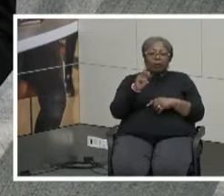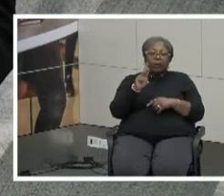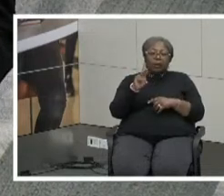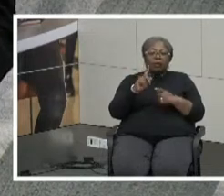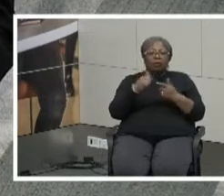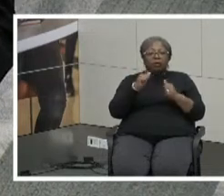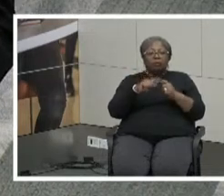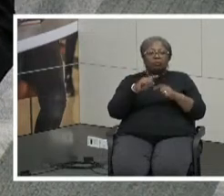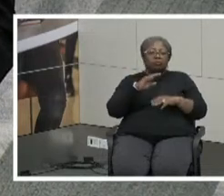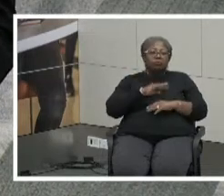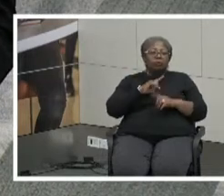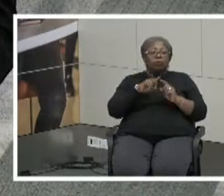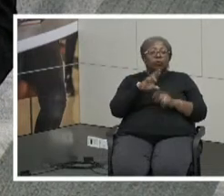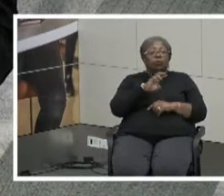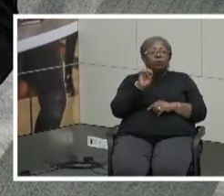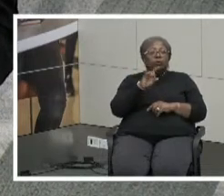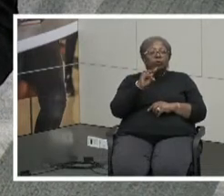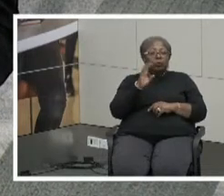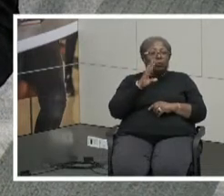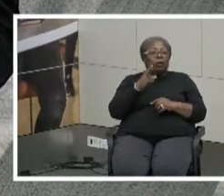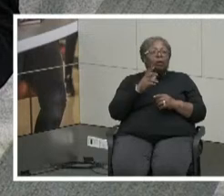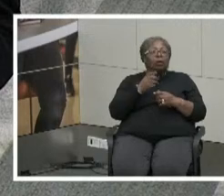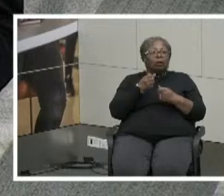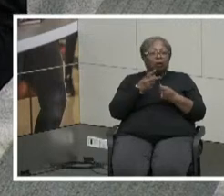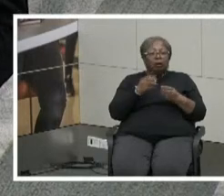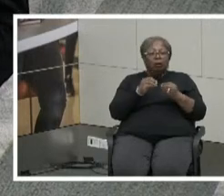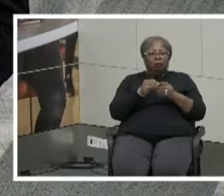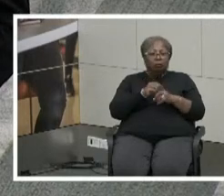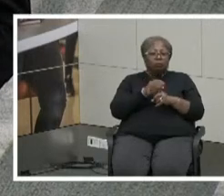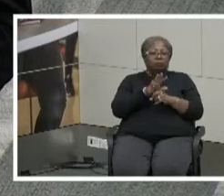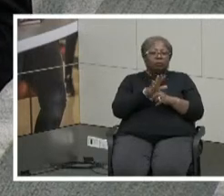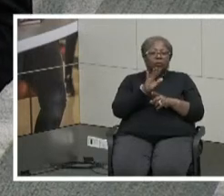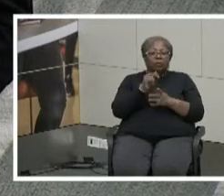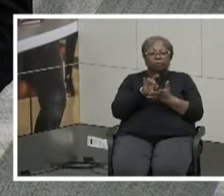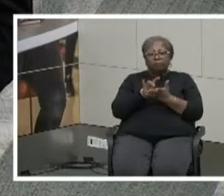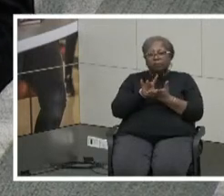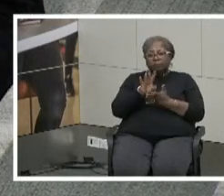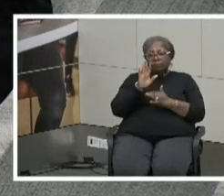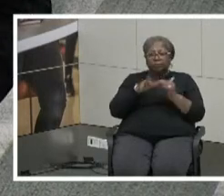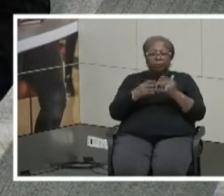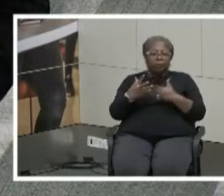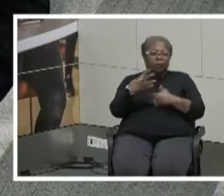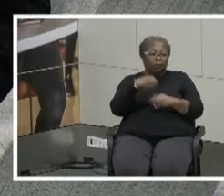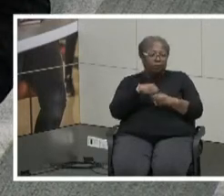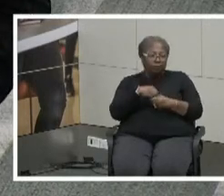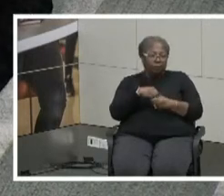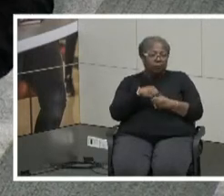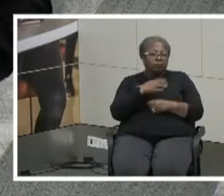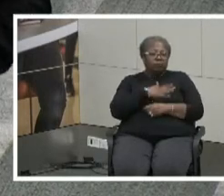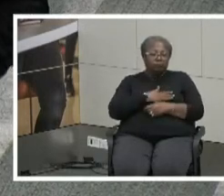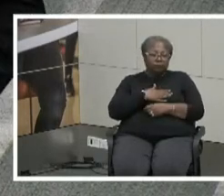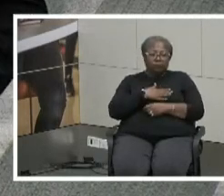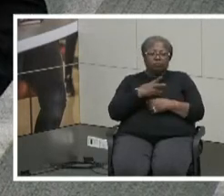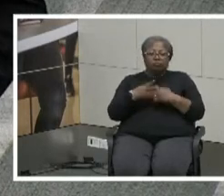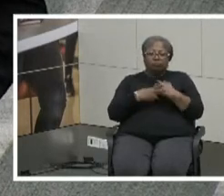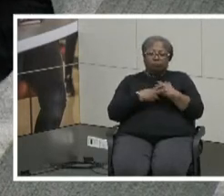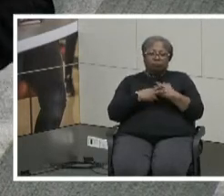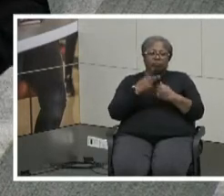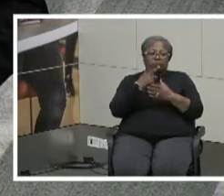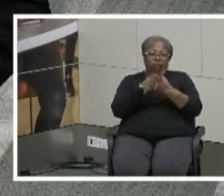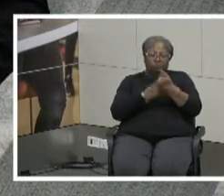comply but rezoning will create much more exposure by excluding rather than including please preserve